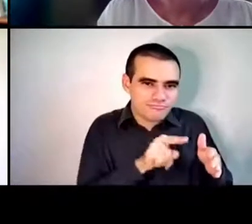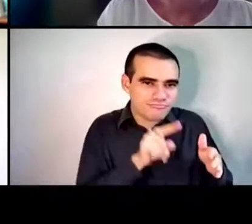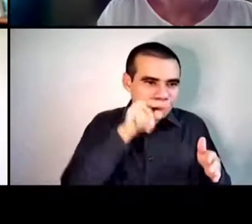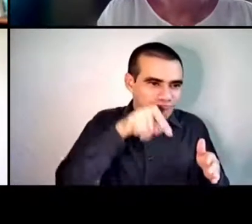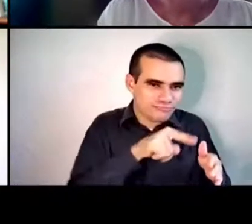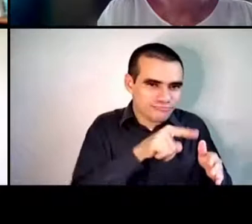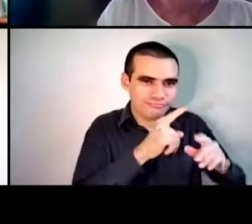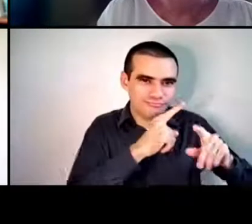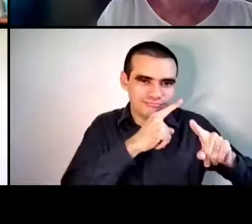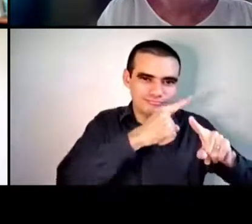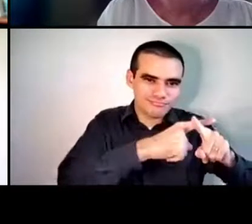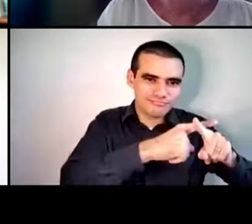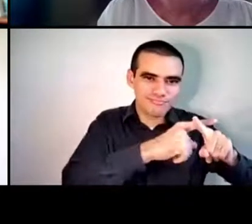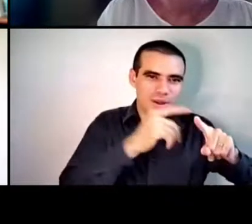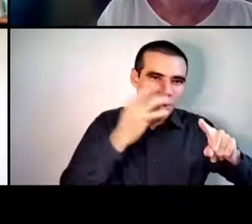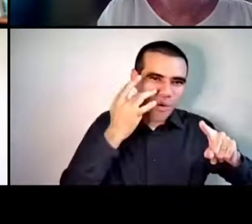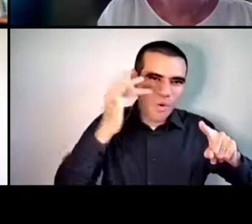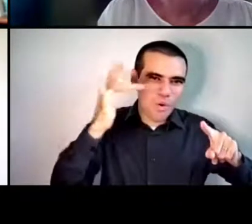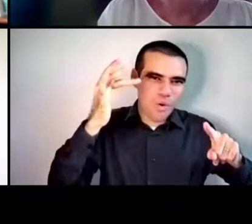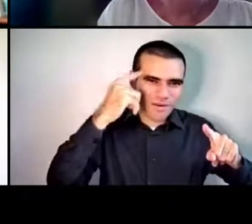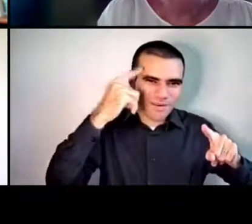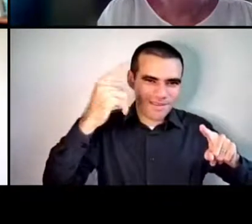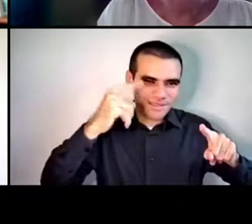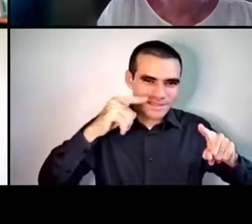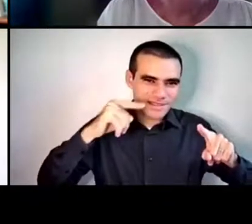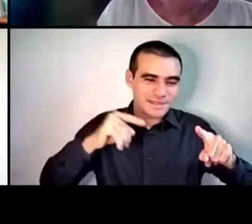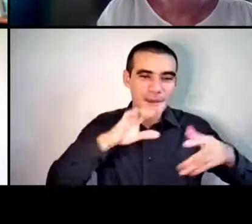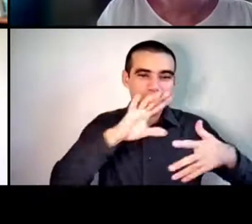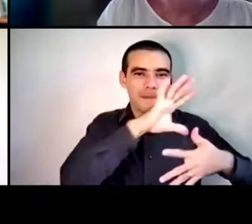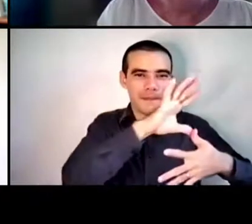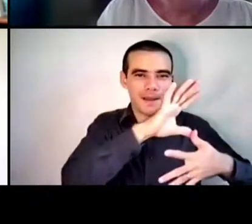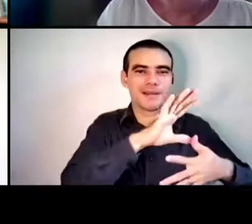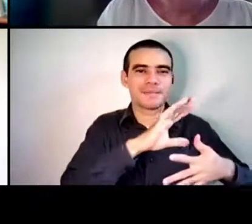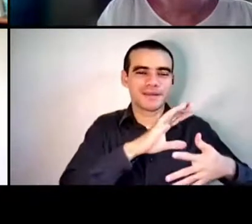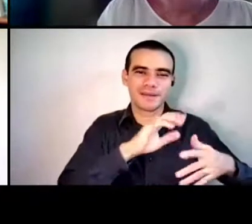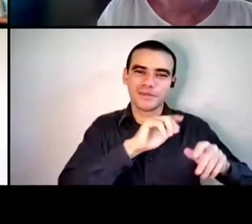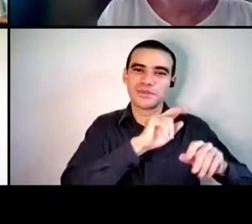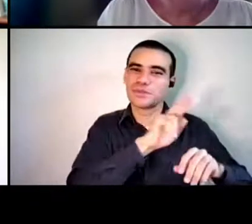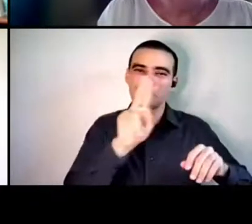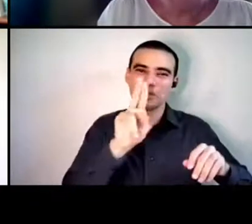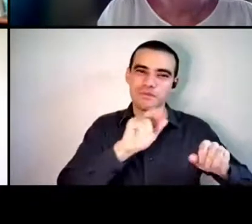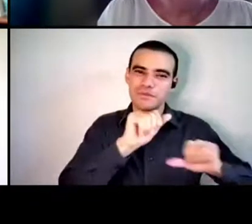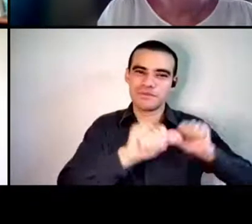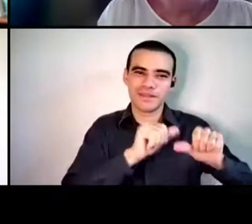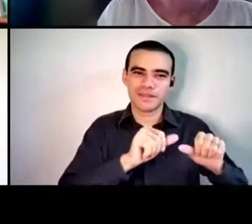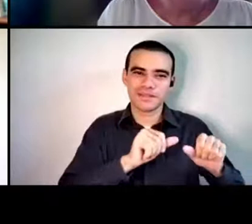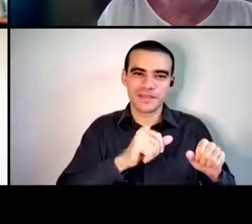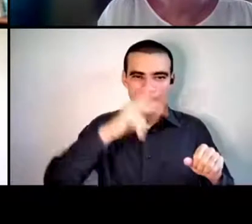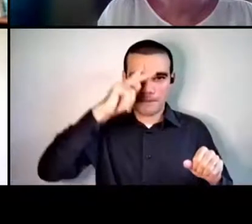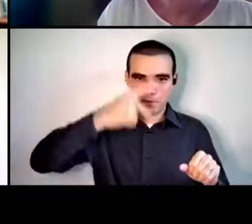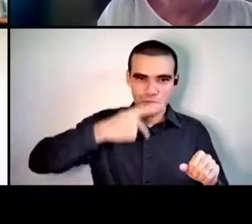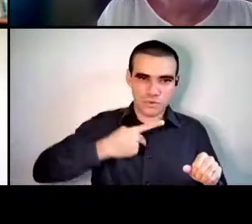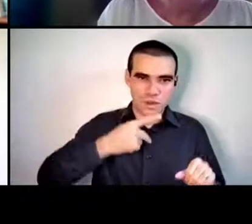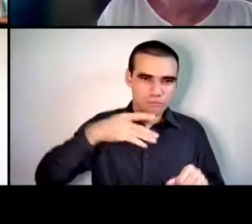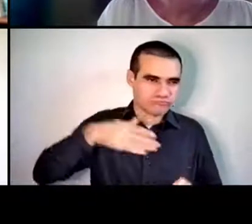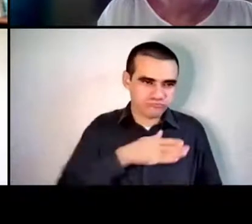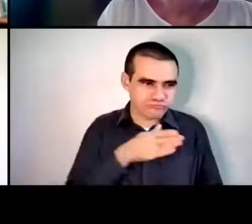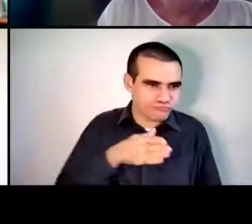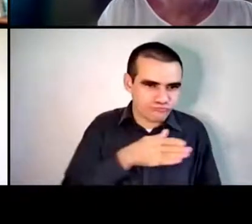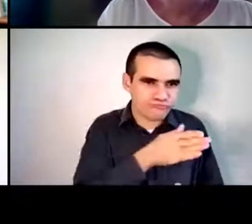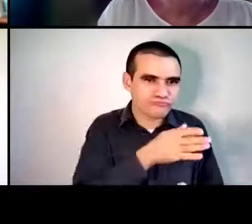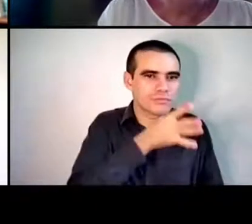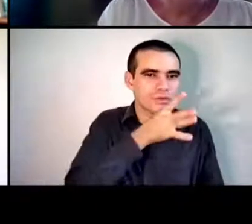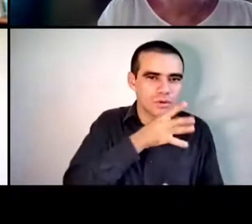map with a lot of dots and a lot of axes. But the name that I like to give is the individual journey